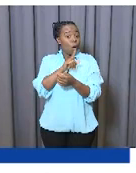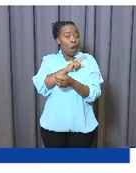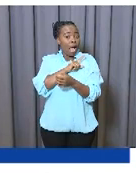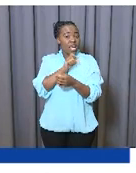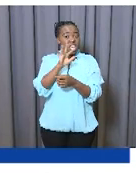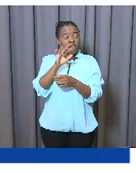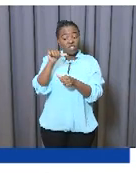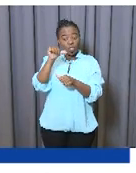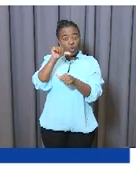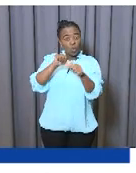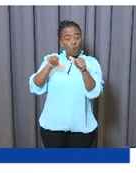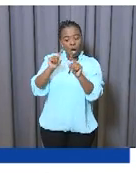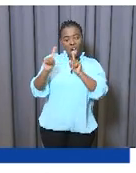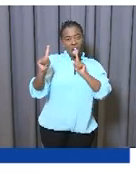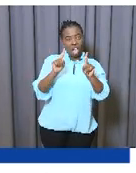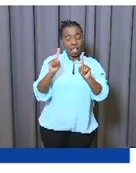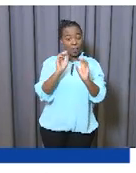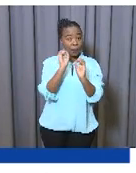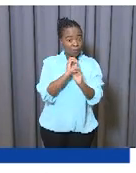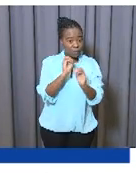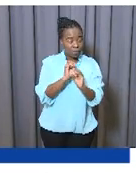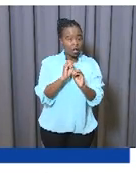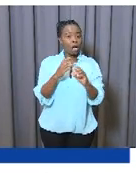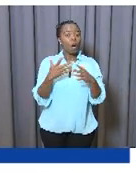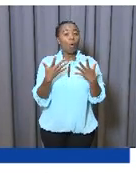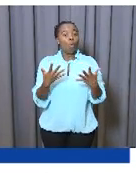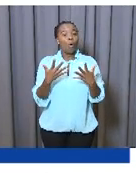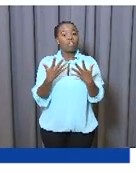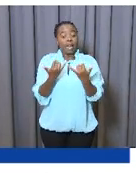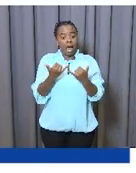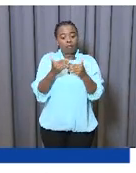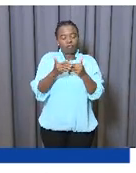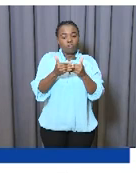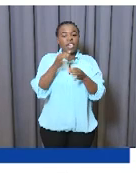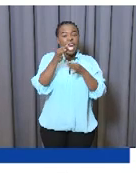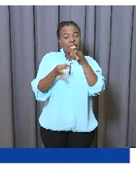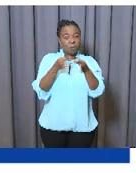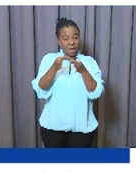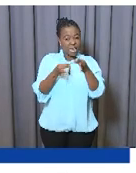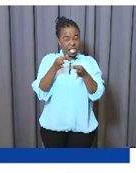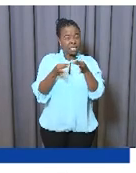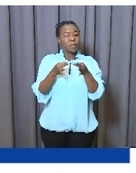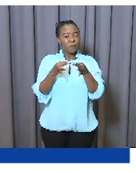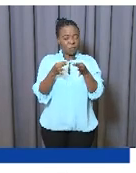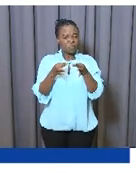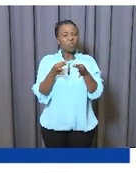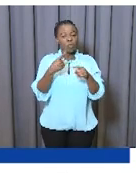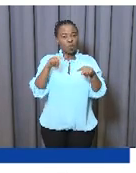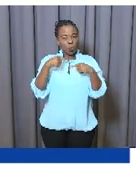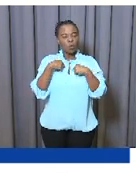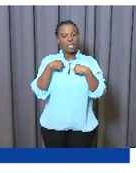distancing, if all the other measures that we are going to explain to you that we are